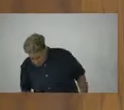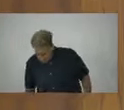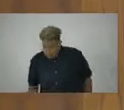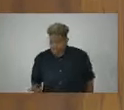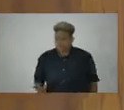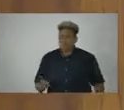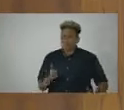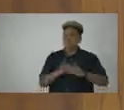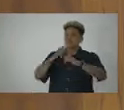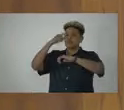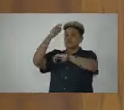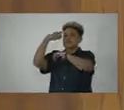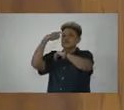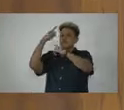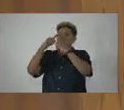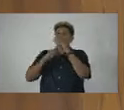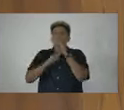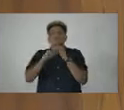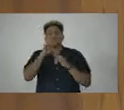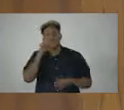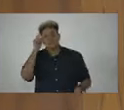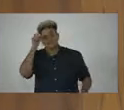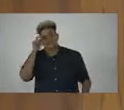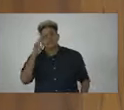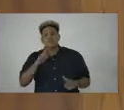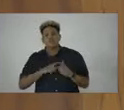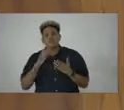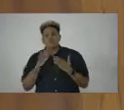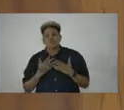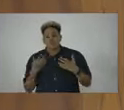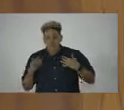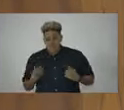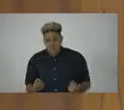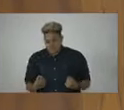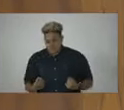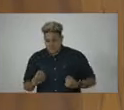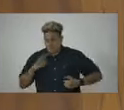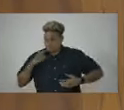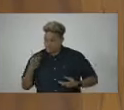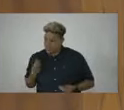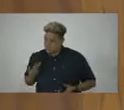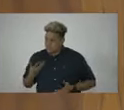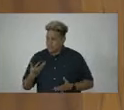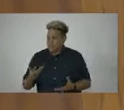with the wisdom, understanding, and good health